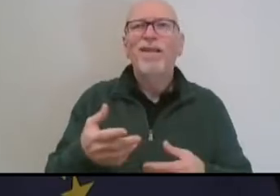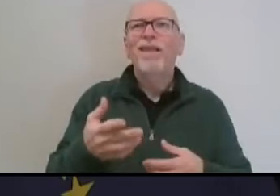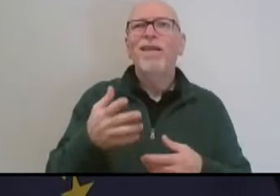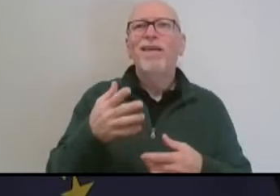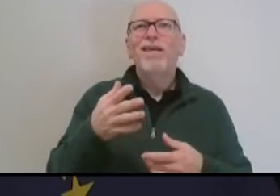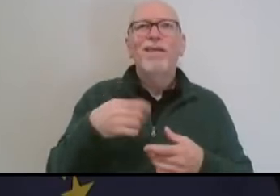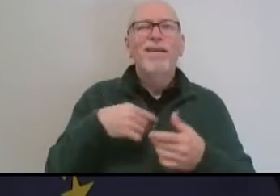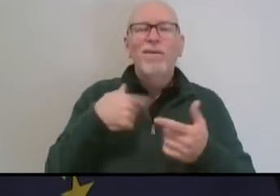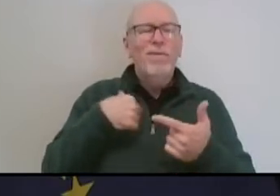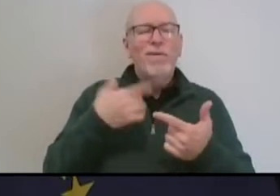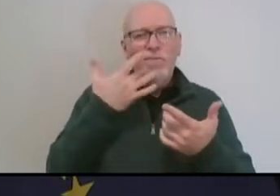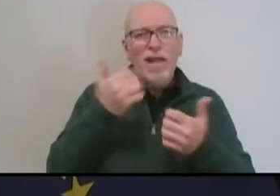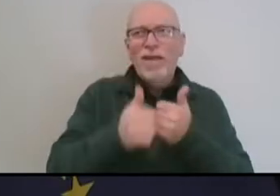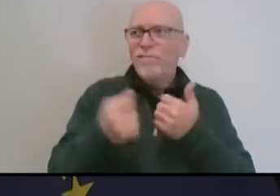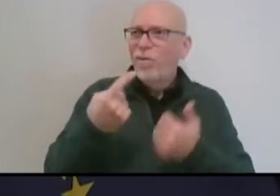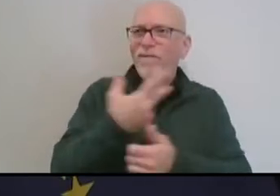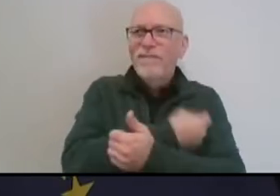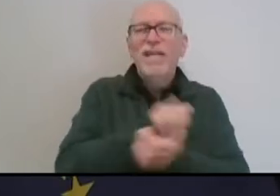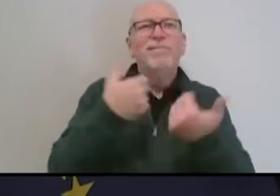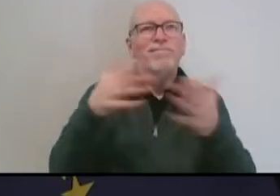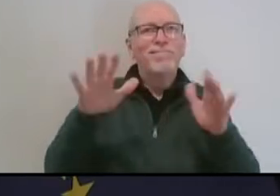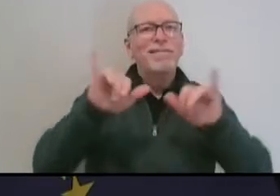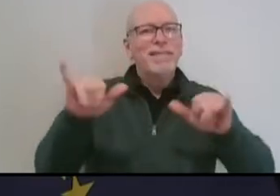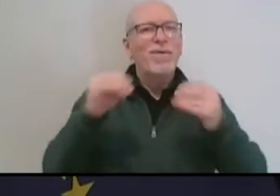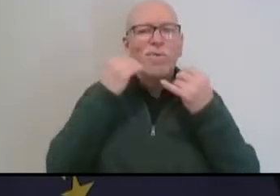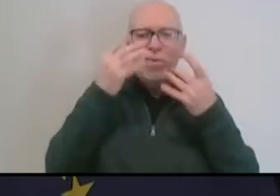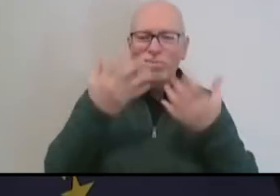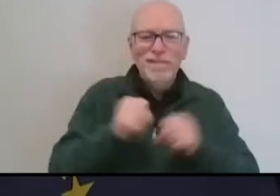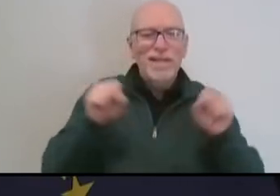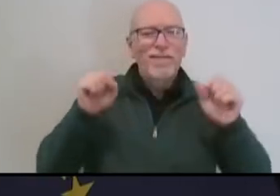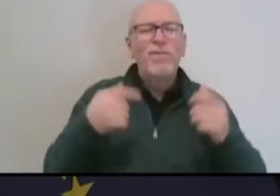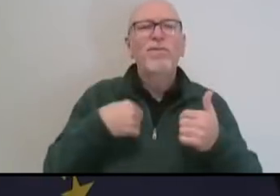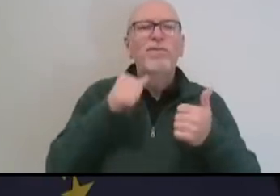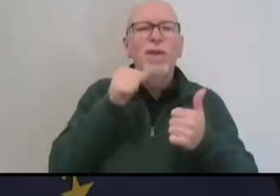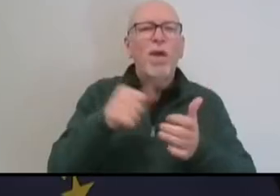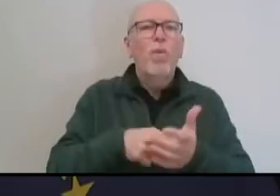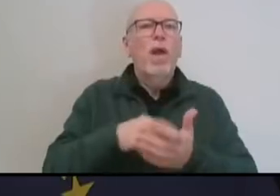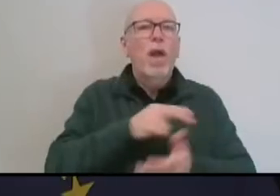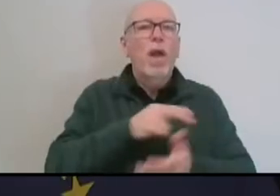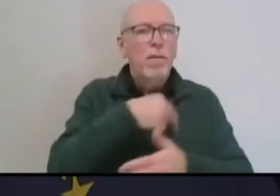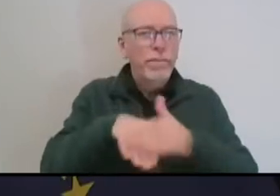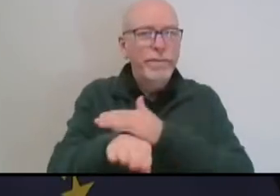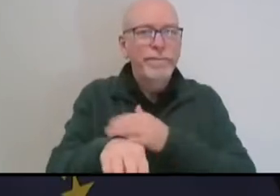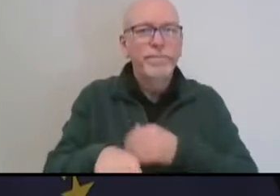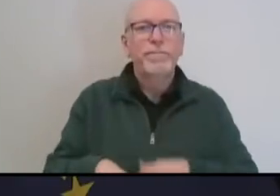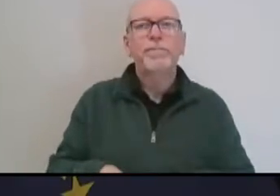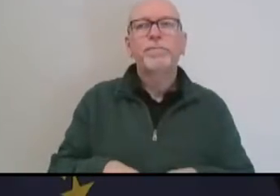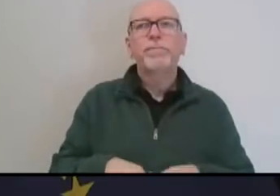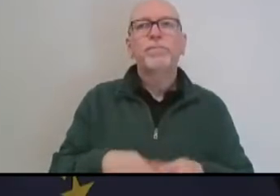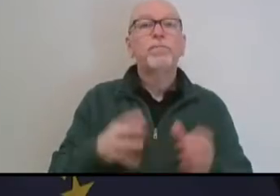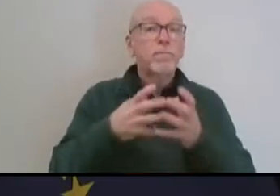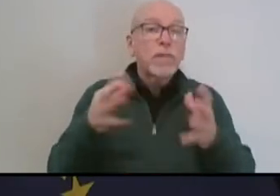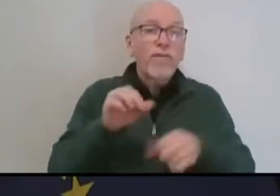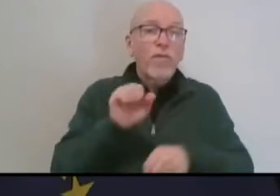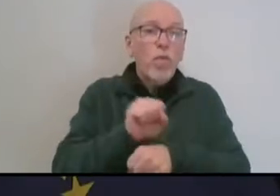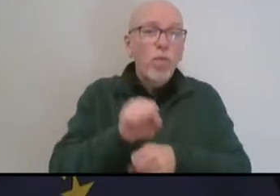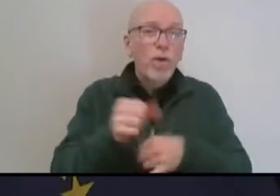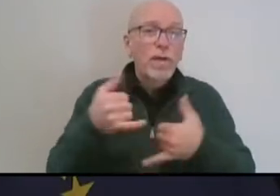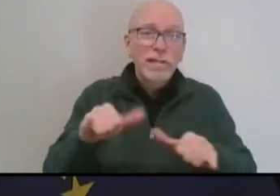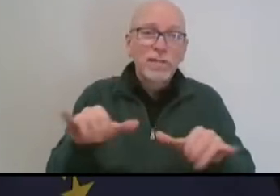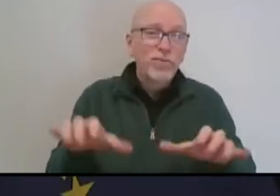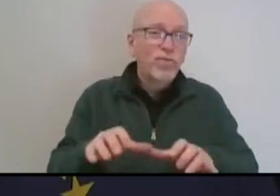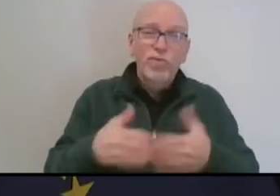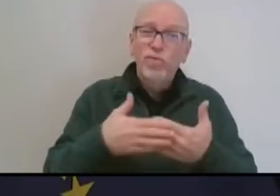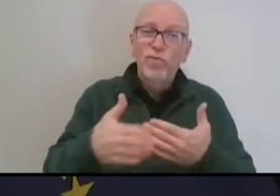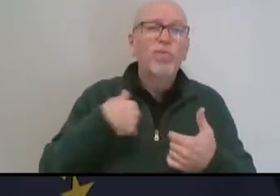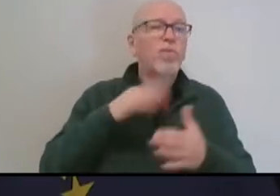anymore. We want everyone to be vaccinated so they don't require that hospitalization. So lots of work to occur. We're going to continue to do